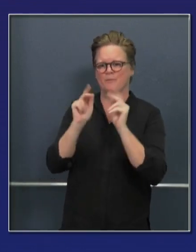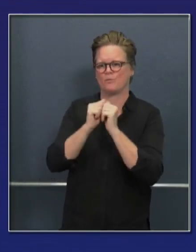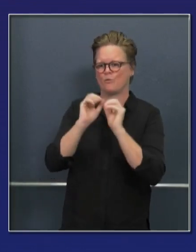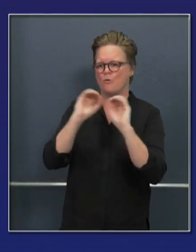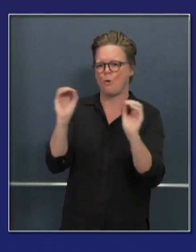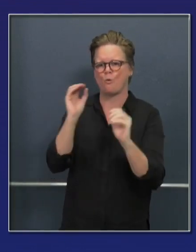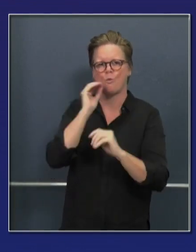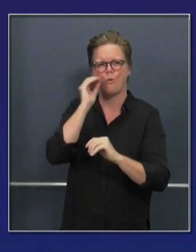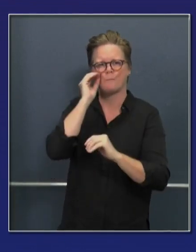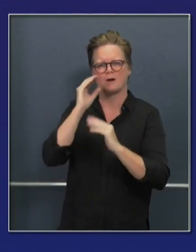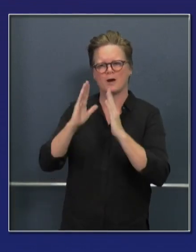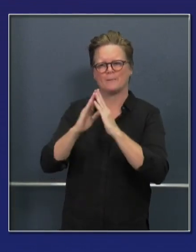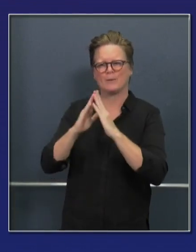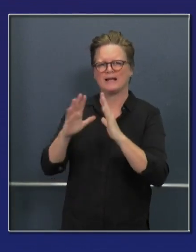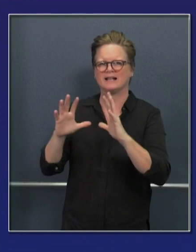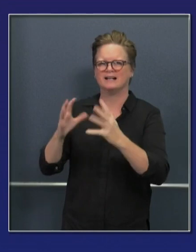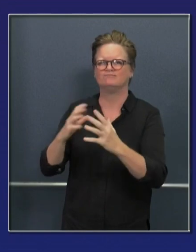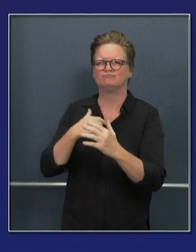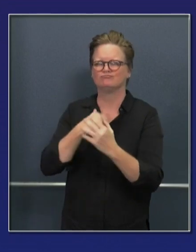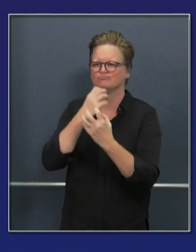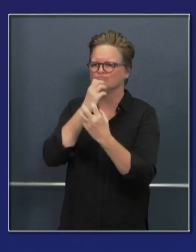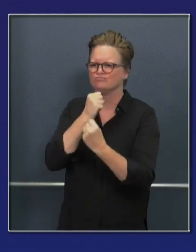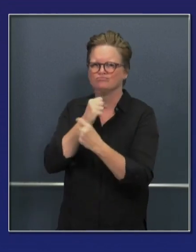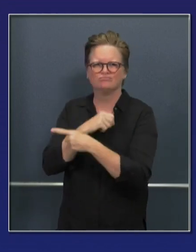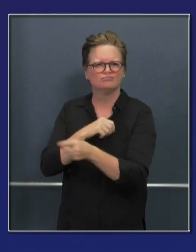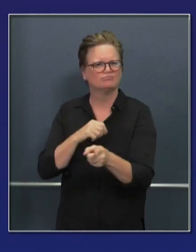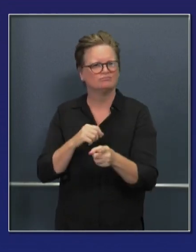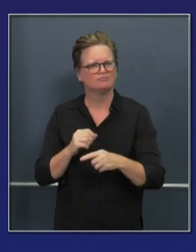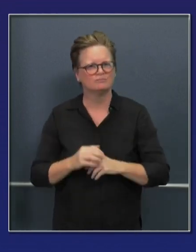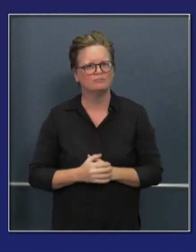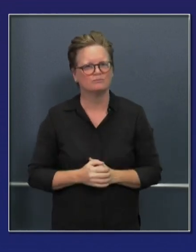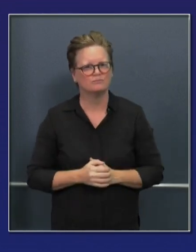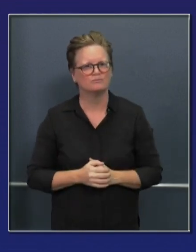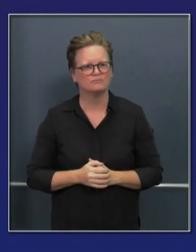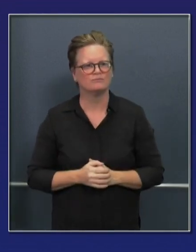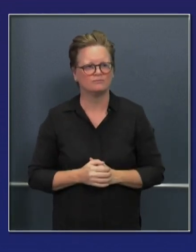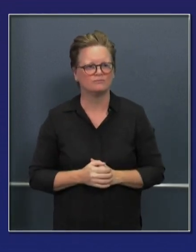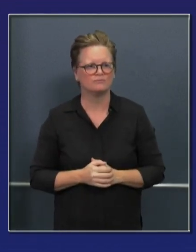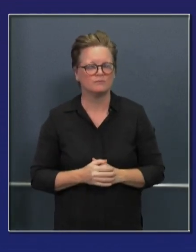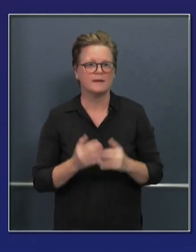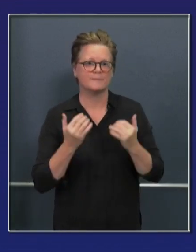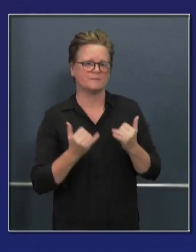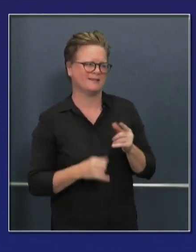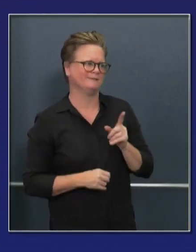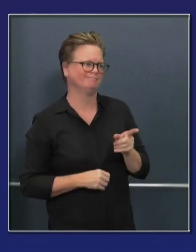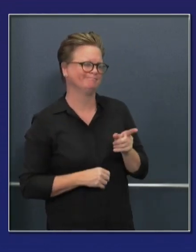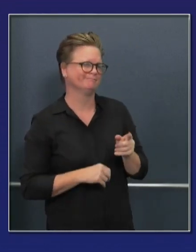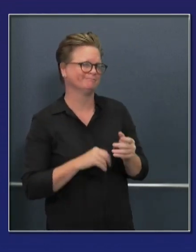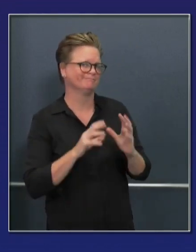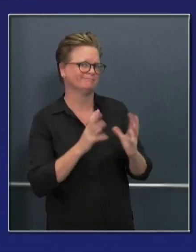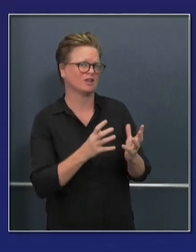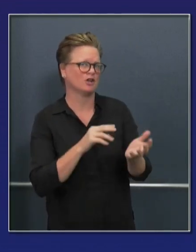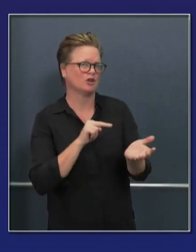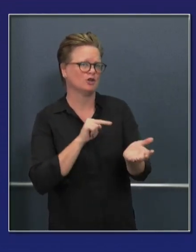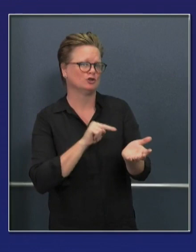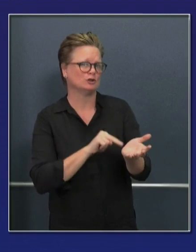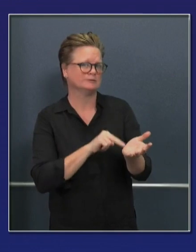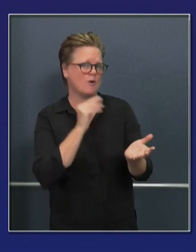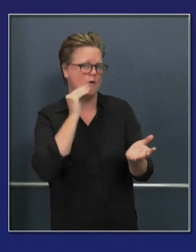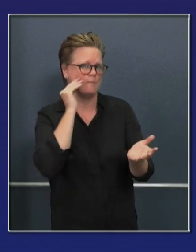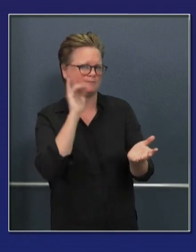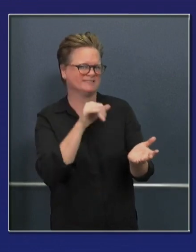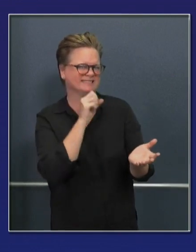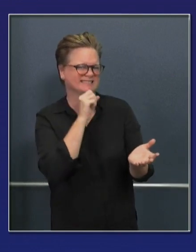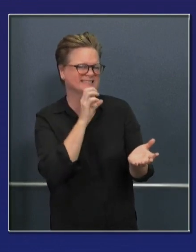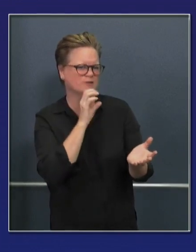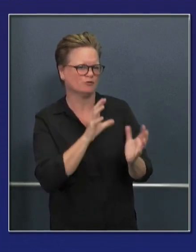nursing homes, every day we get tracking number, less than 1% today in terms of 0.3% to be